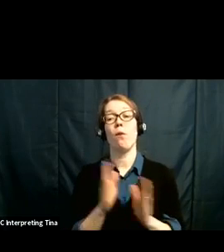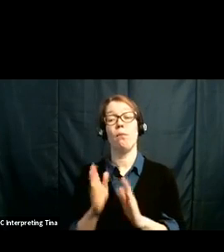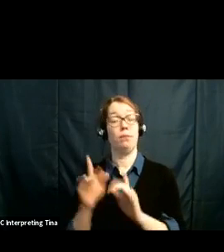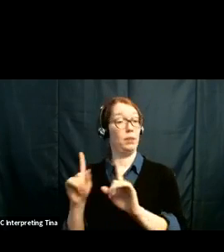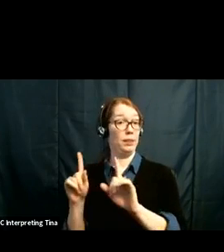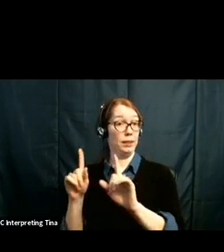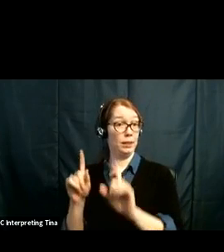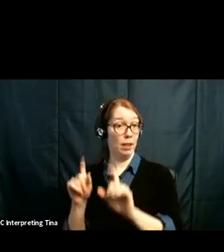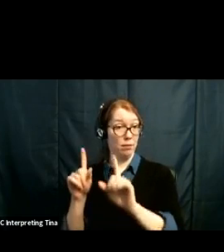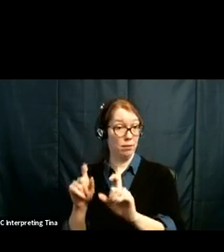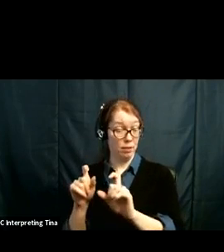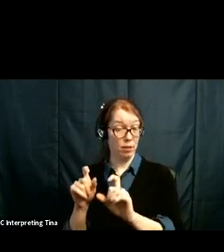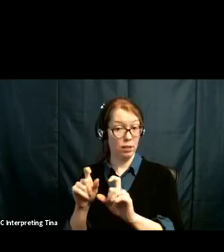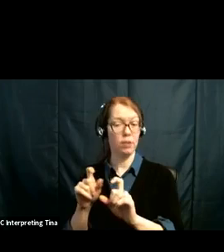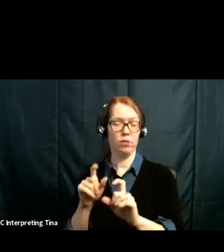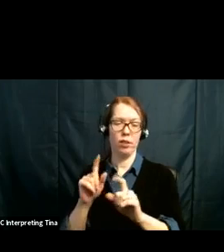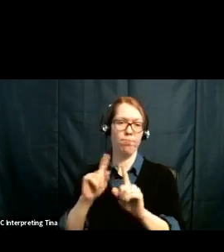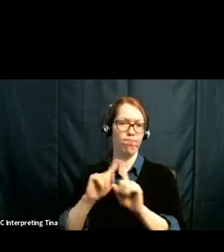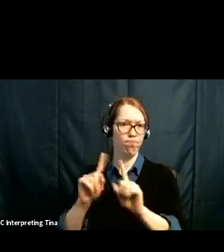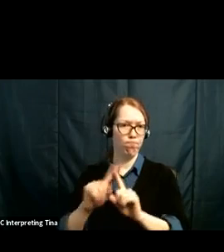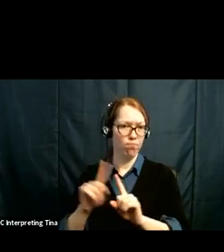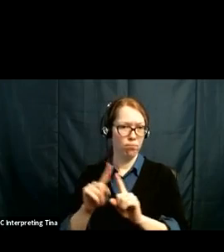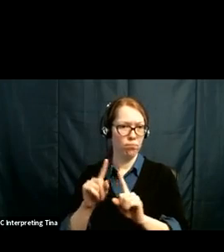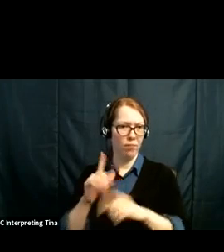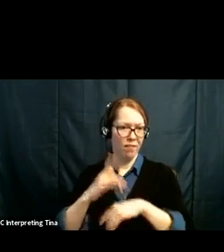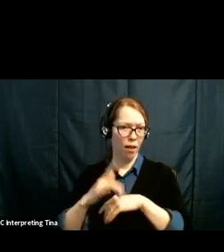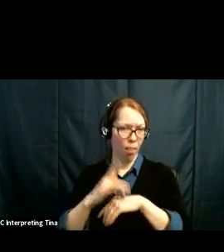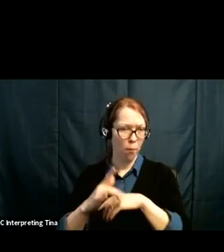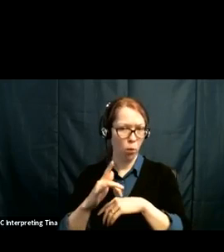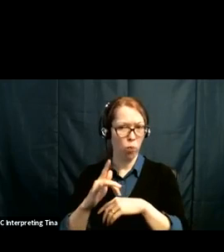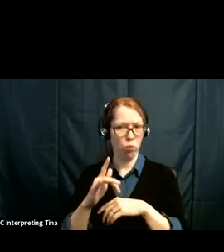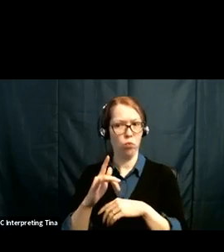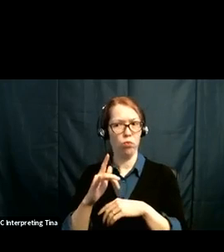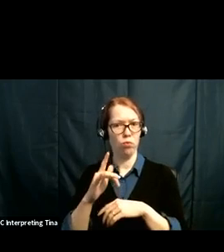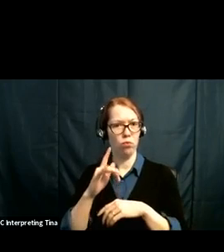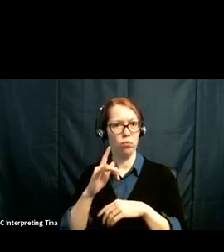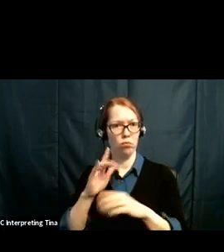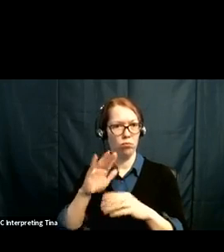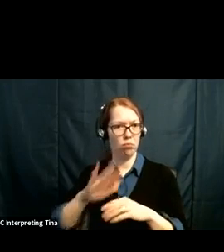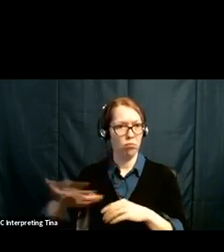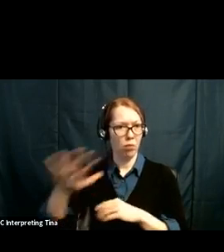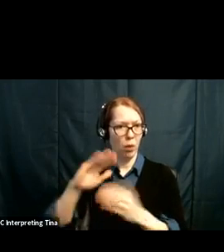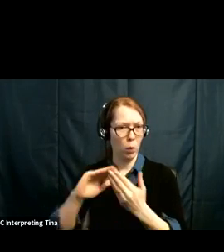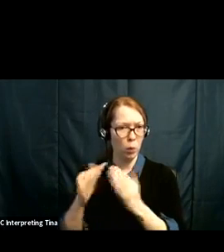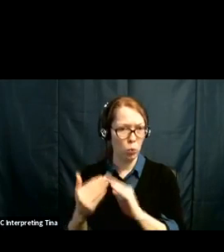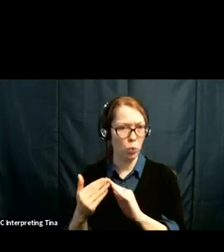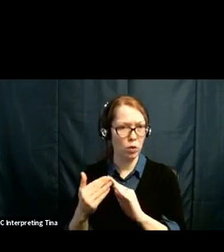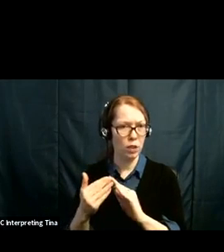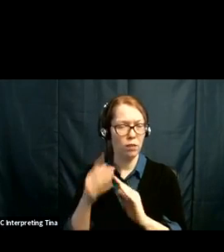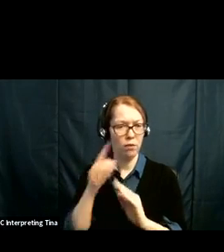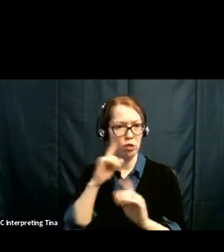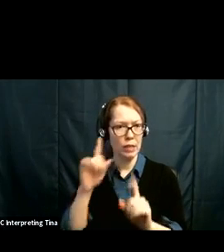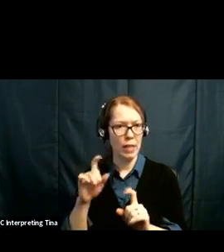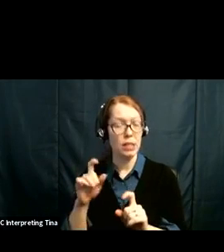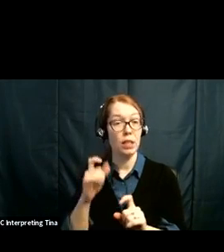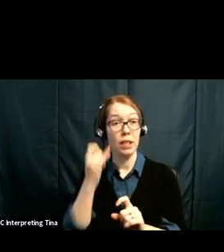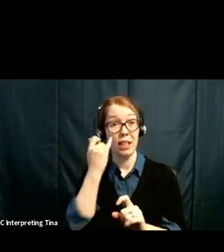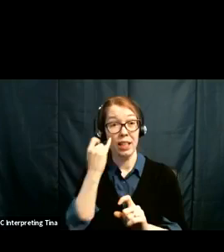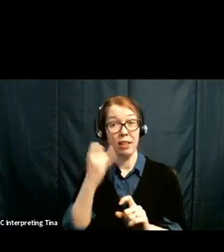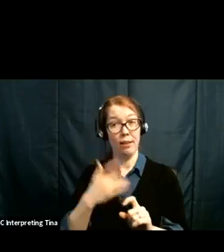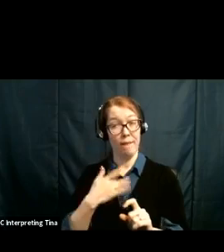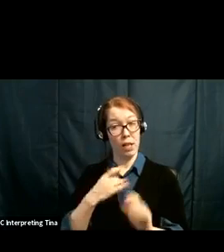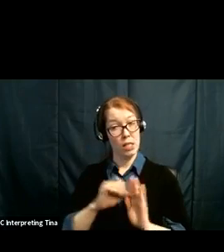have availability of testing in our community. And, or if you're